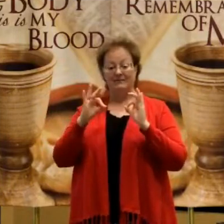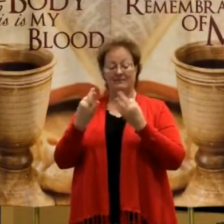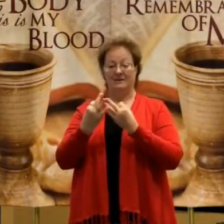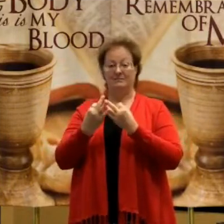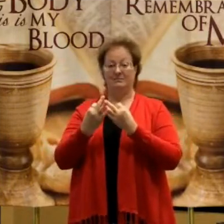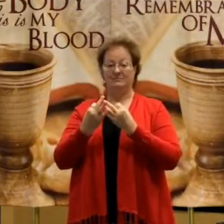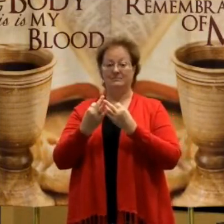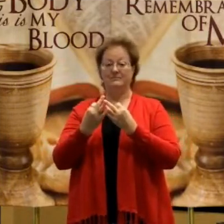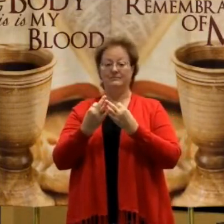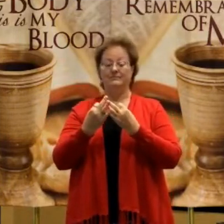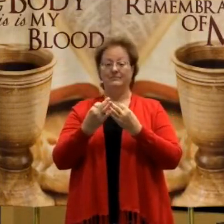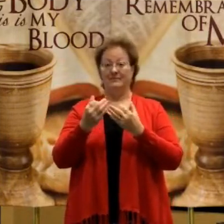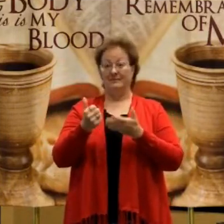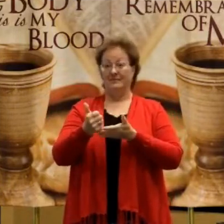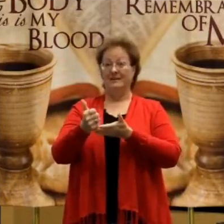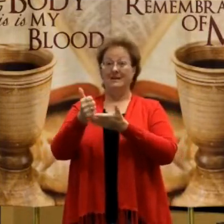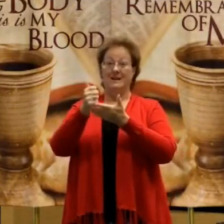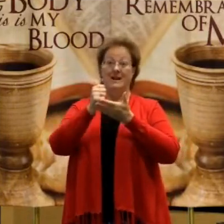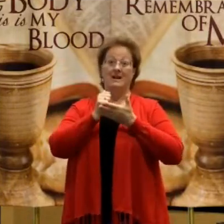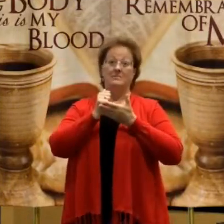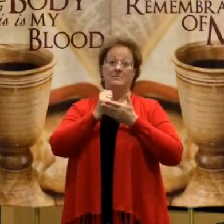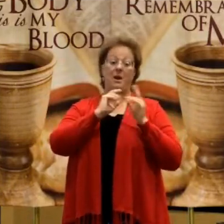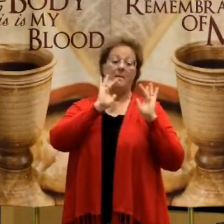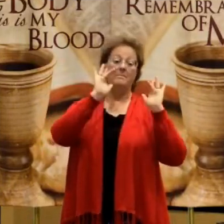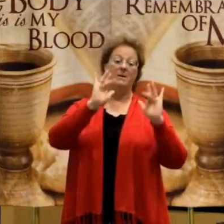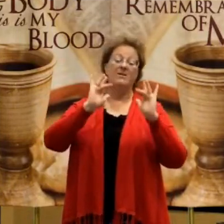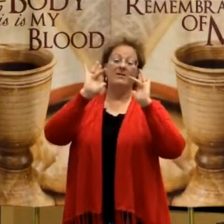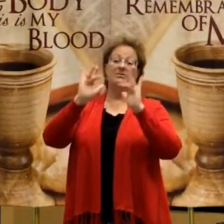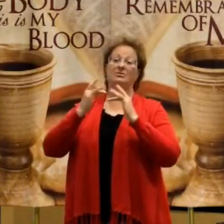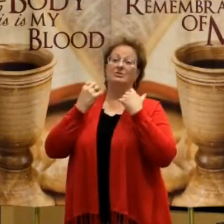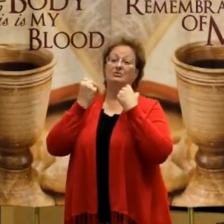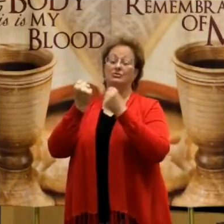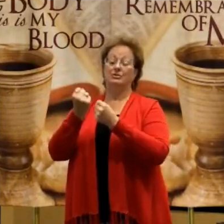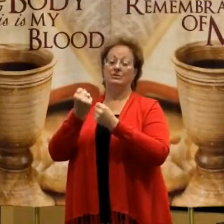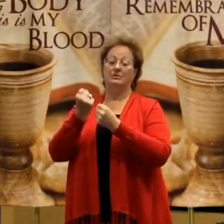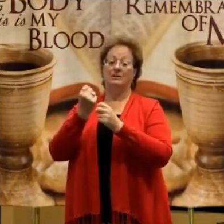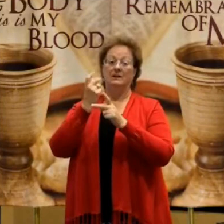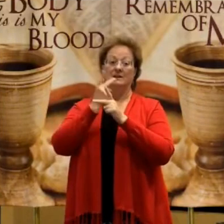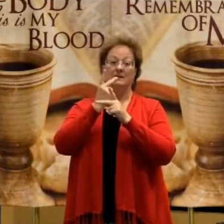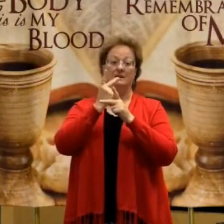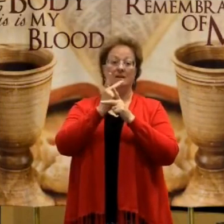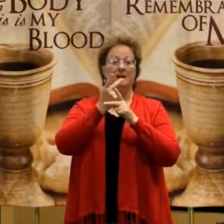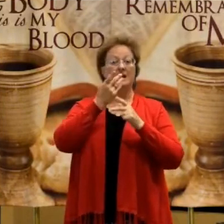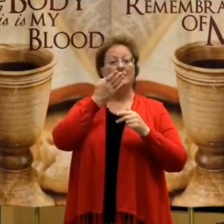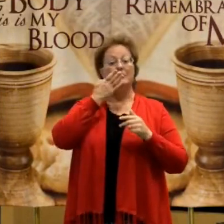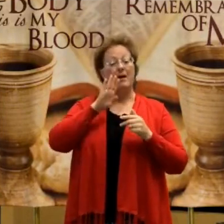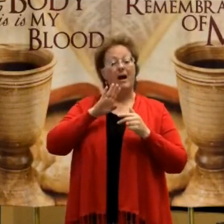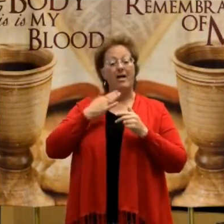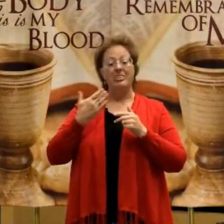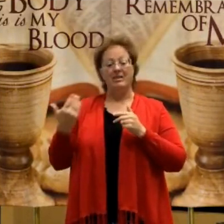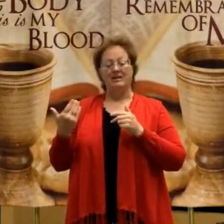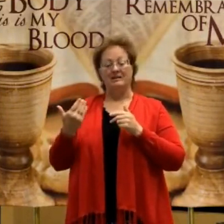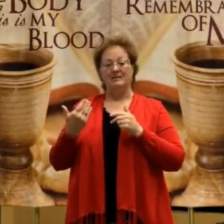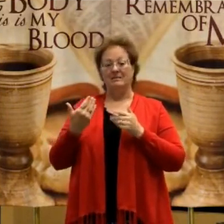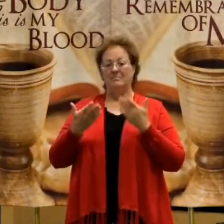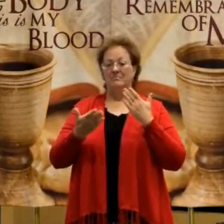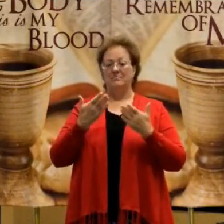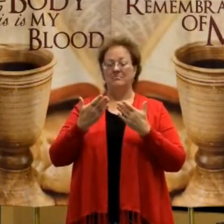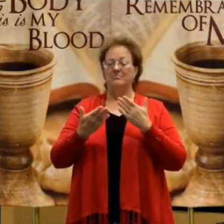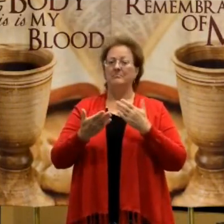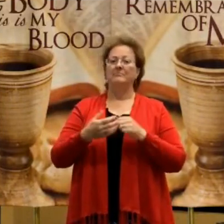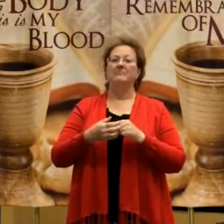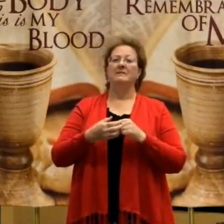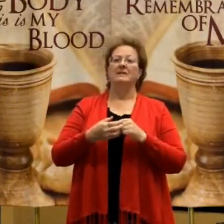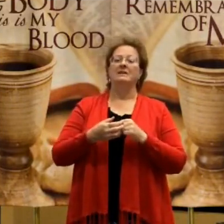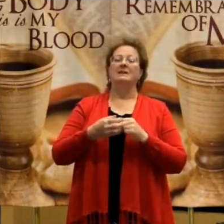they be conduits of your mercy and strength. Keep unhealthy indulgence at bay, that people may refrain from